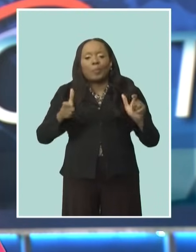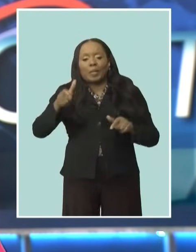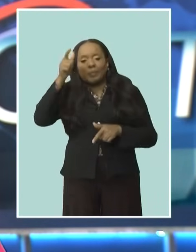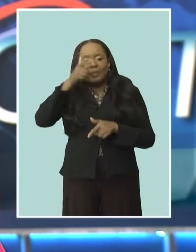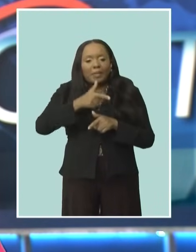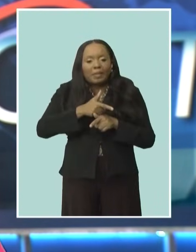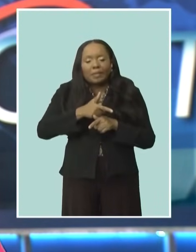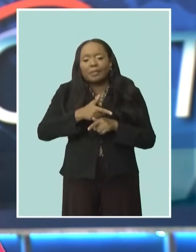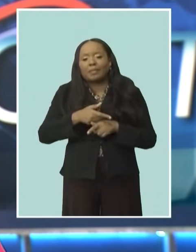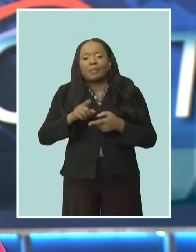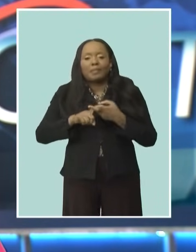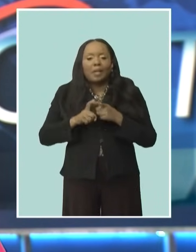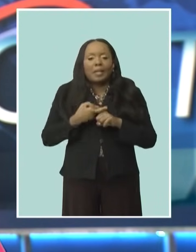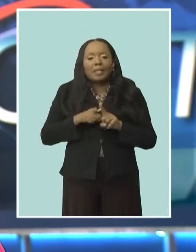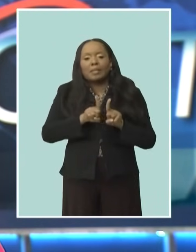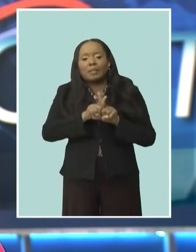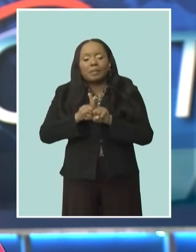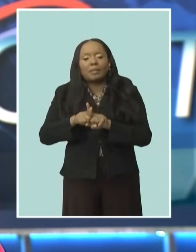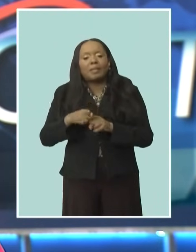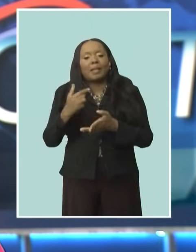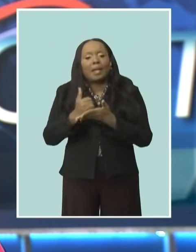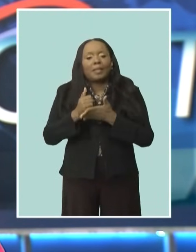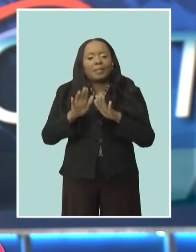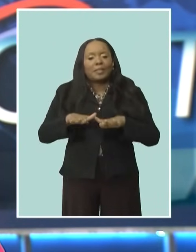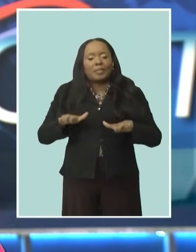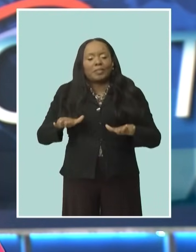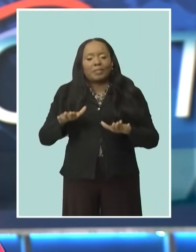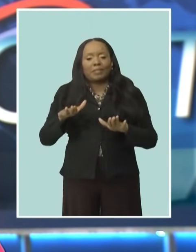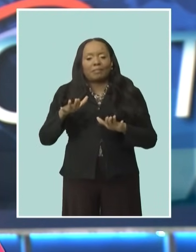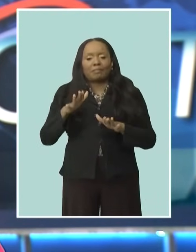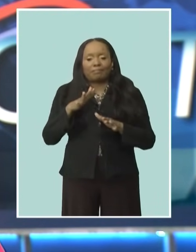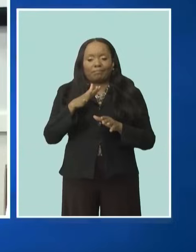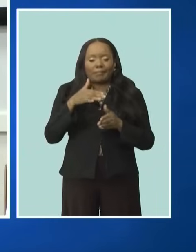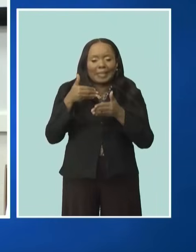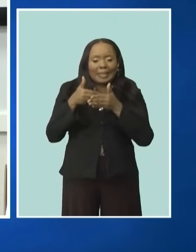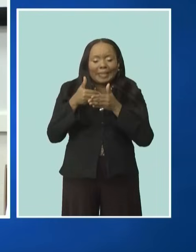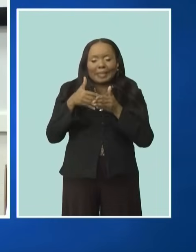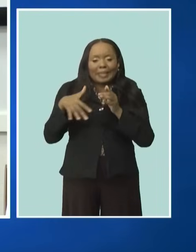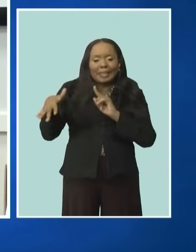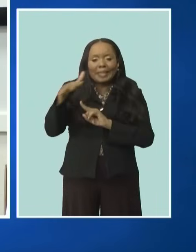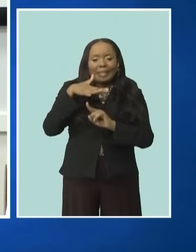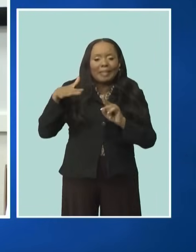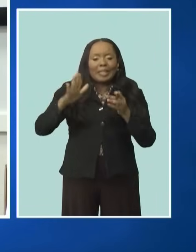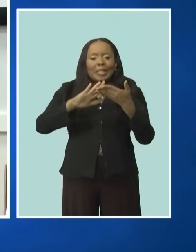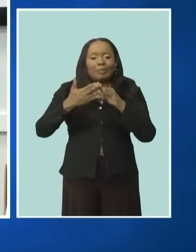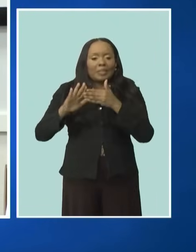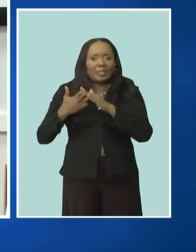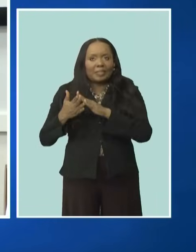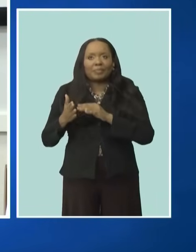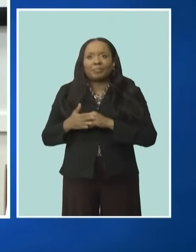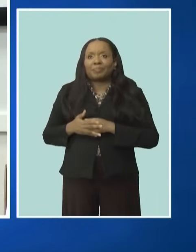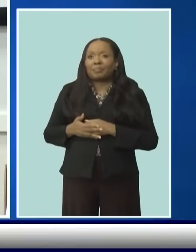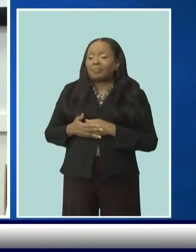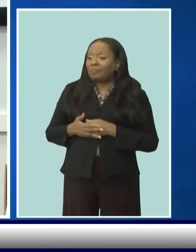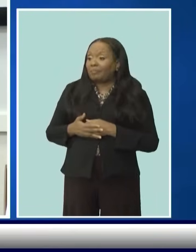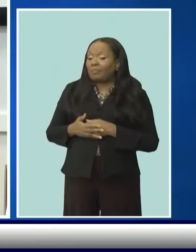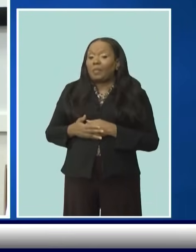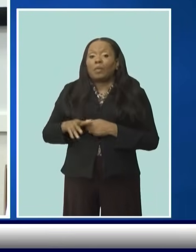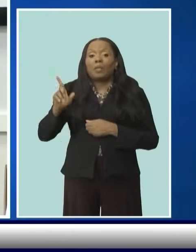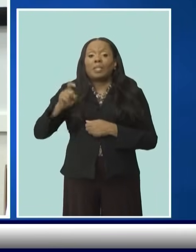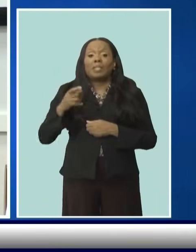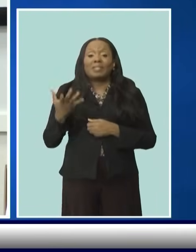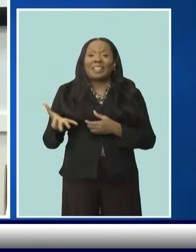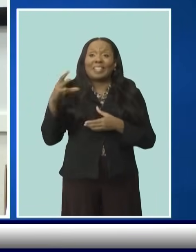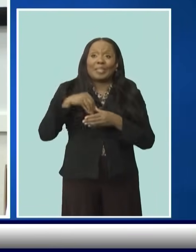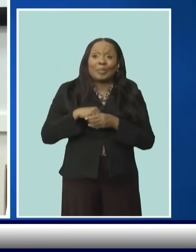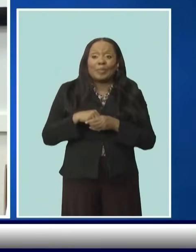brothers, friends and mentors to the children all around. So we took a decision. We have to include everybody in what it is that we're